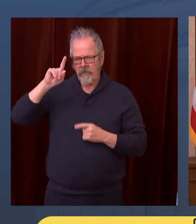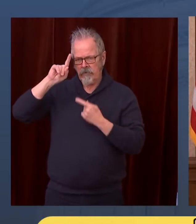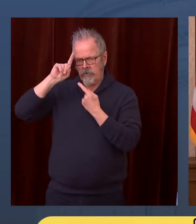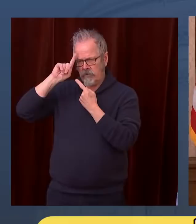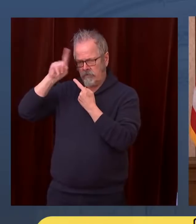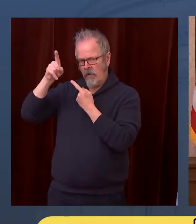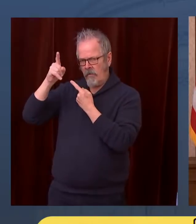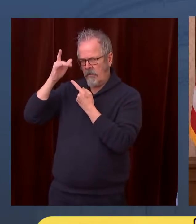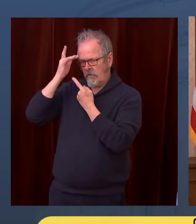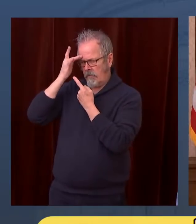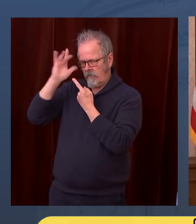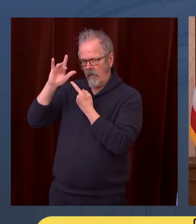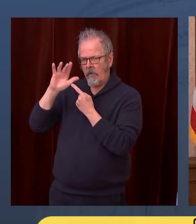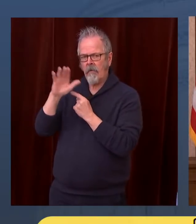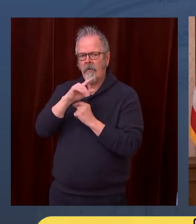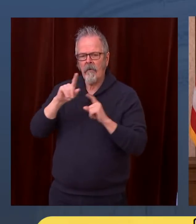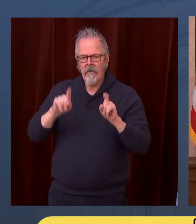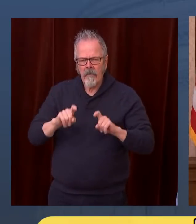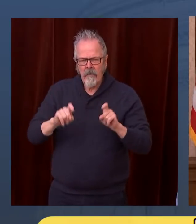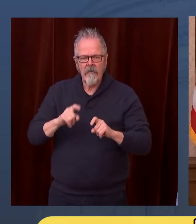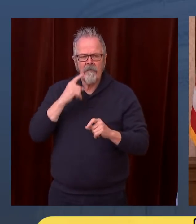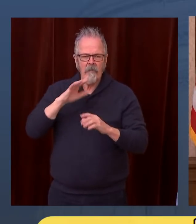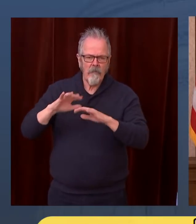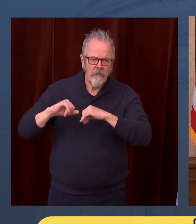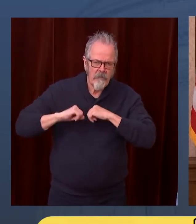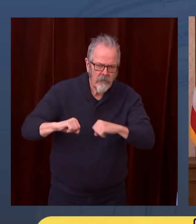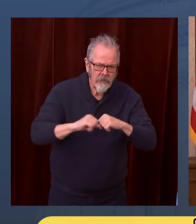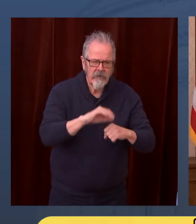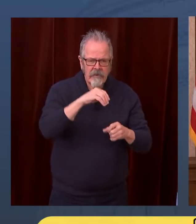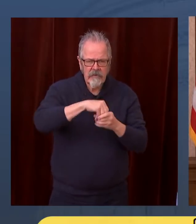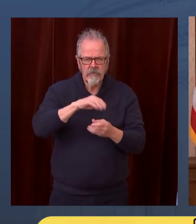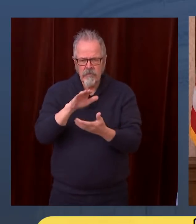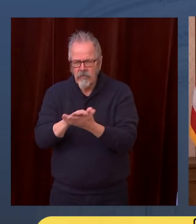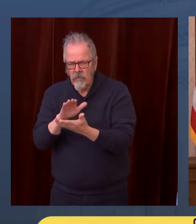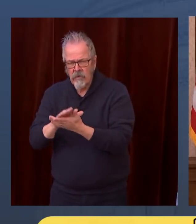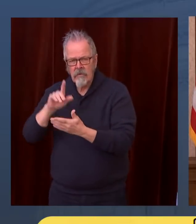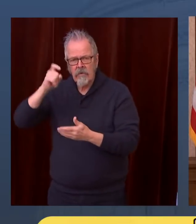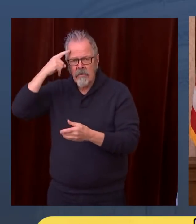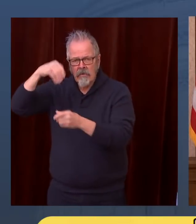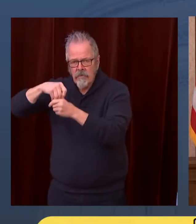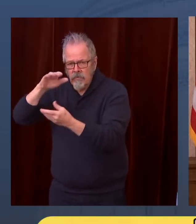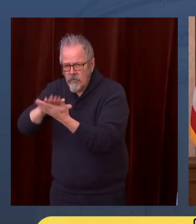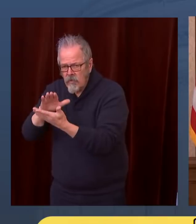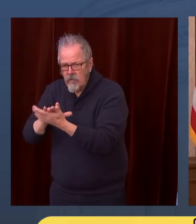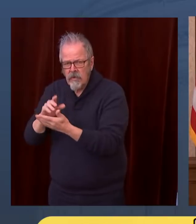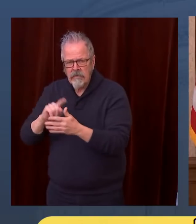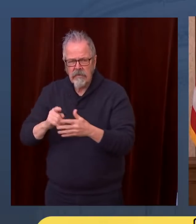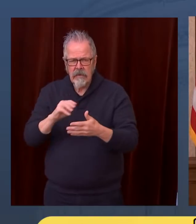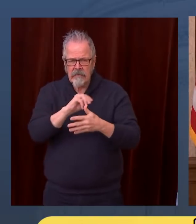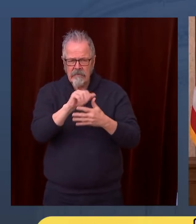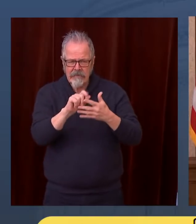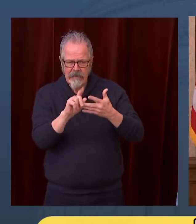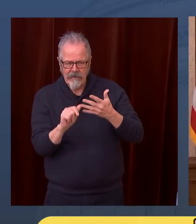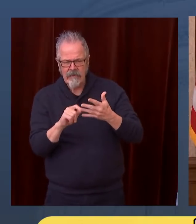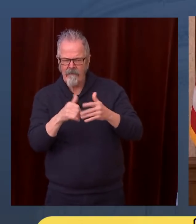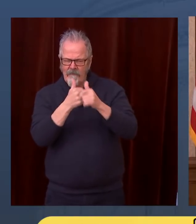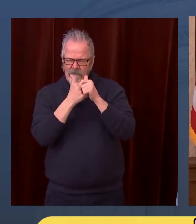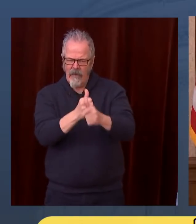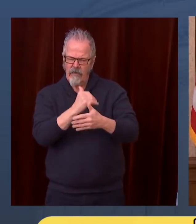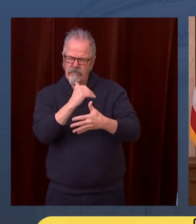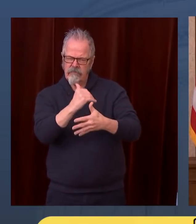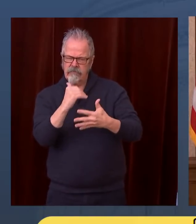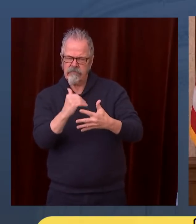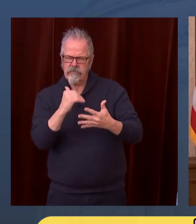and the like to protect our children in school. And I'm glad about that. There will be some revisions of that in the near future, and I think schools